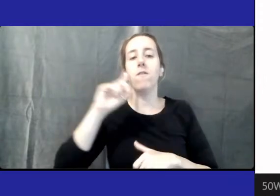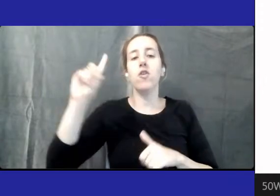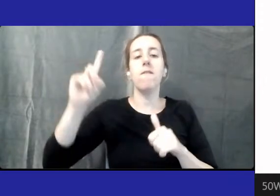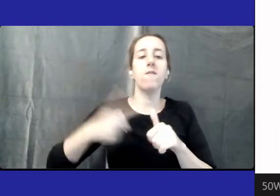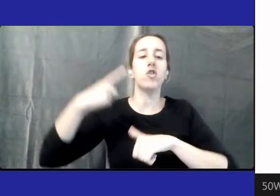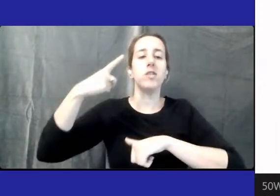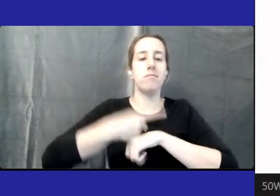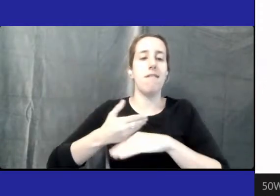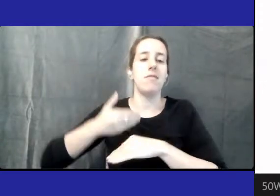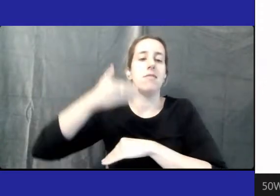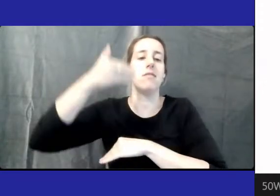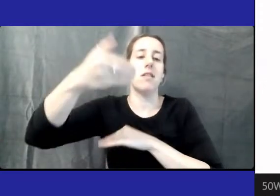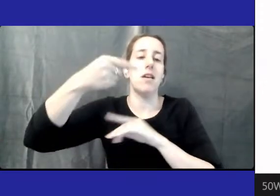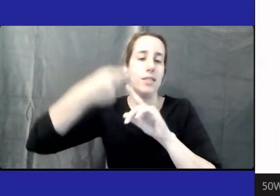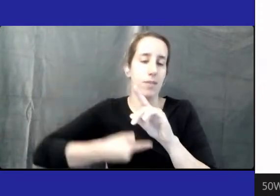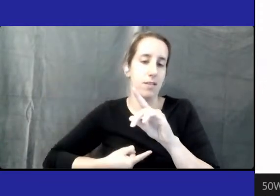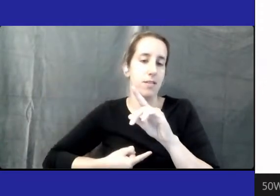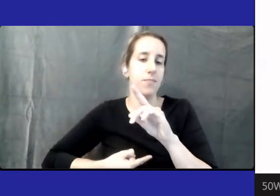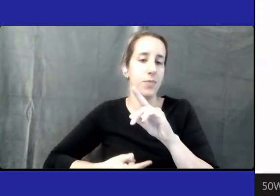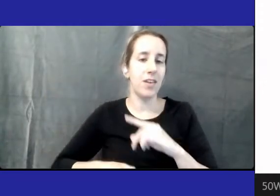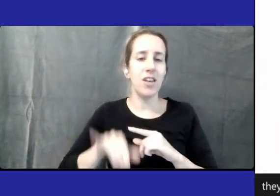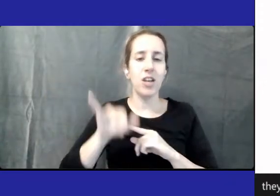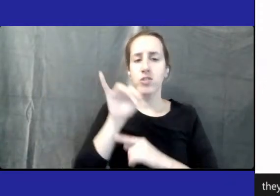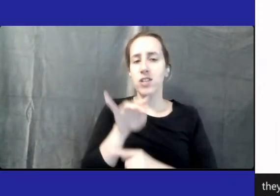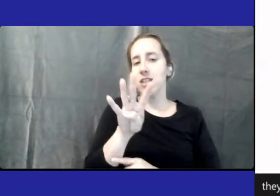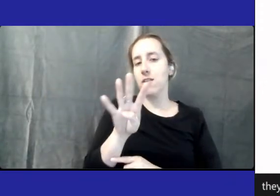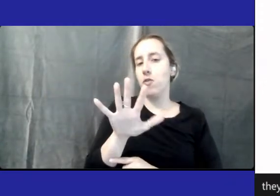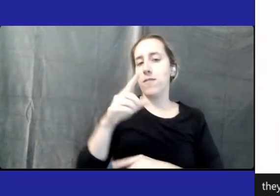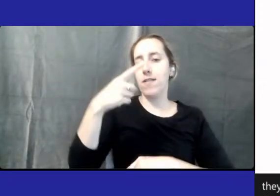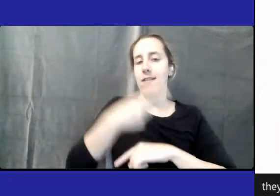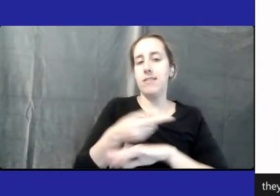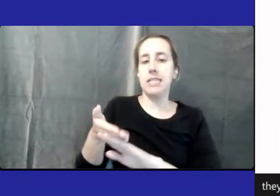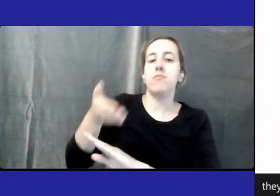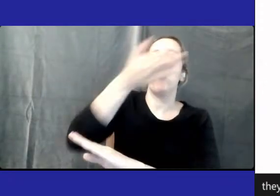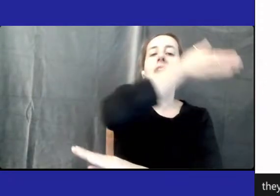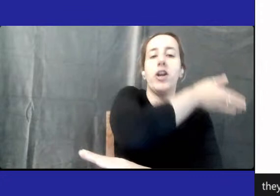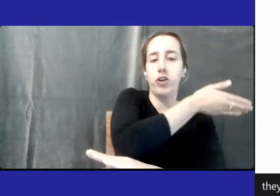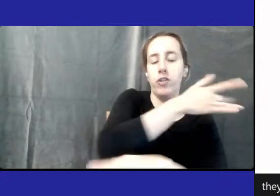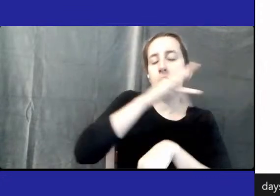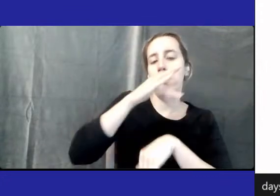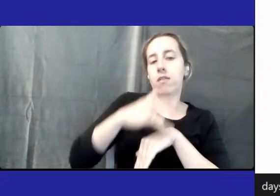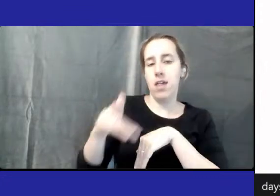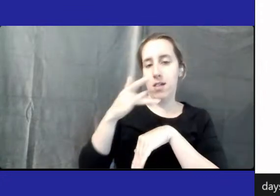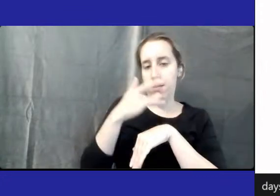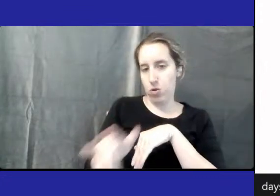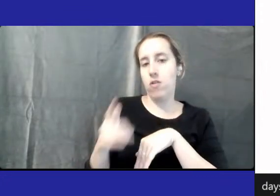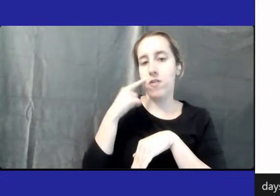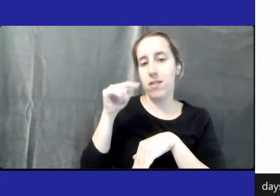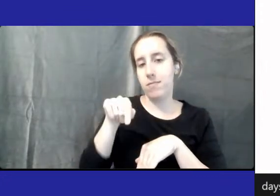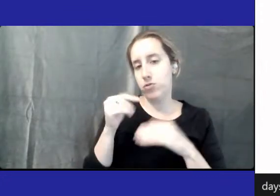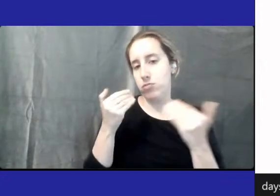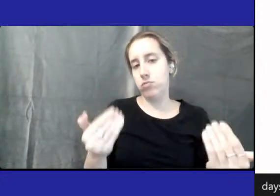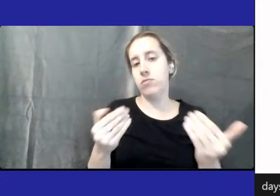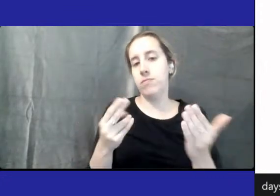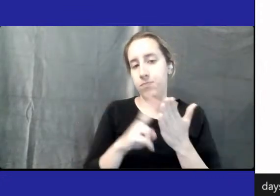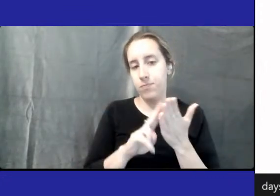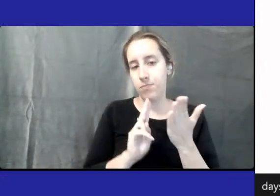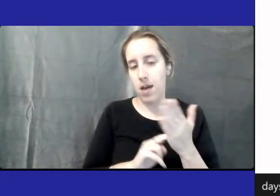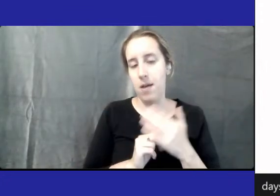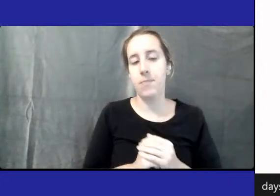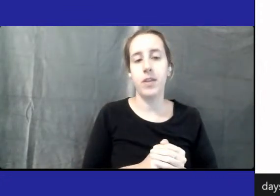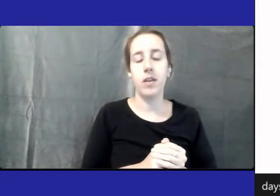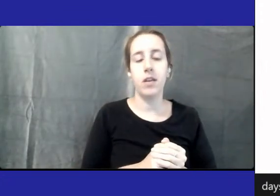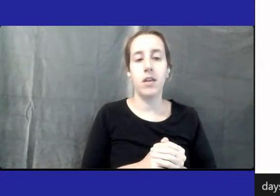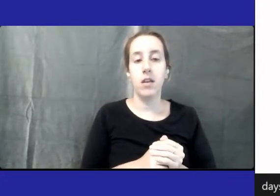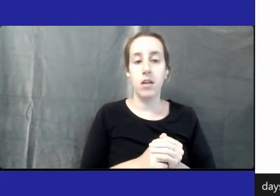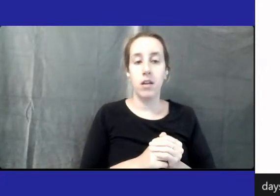That's the 45 days which are available to these individuals. The principal modality by which we've